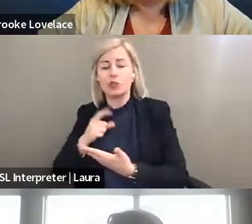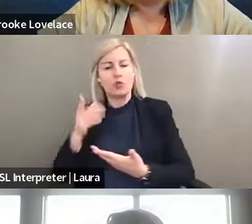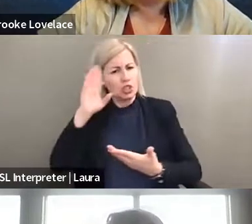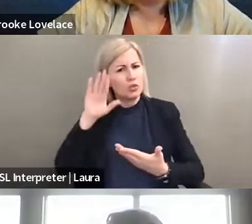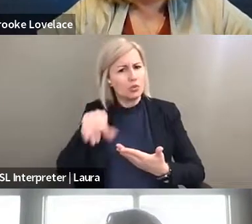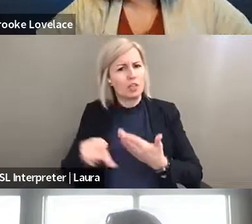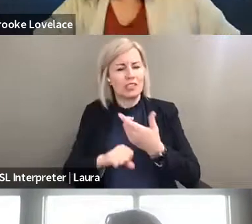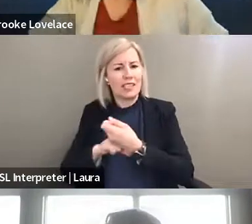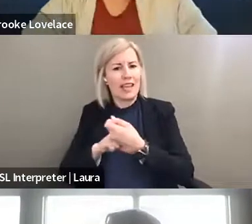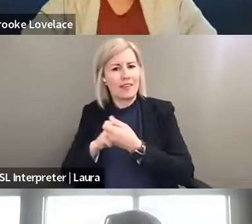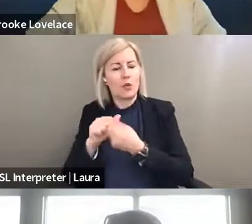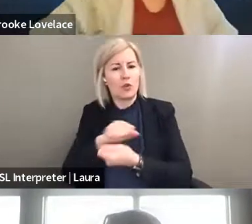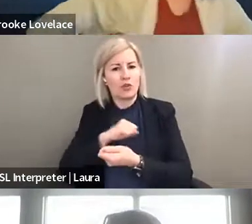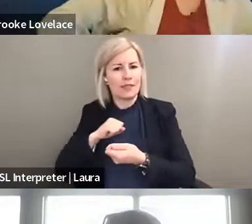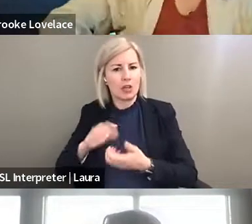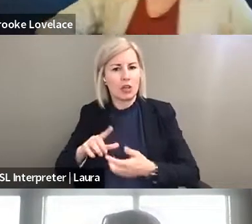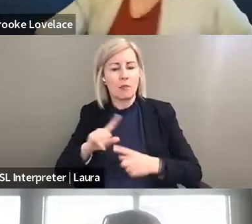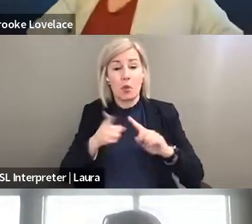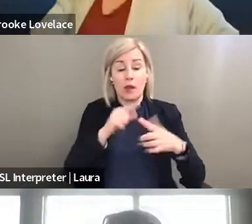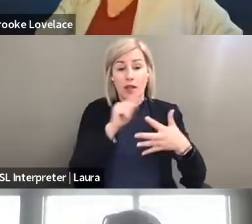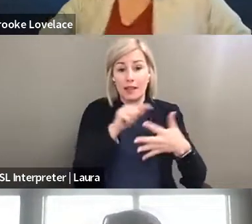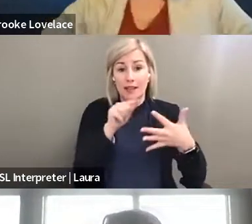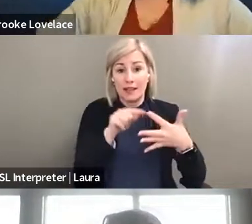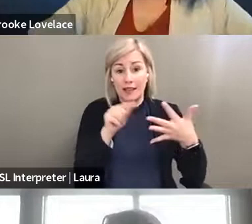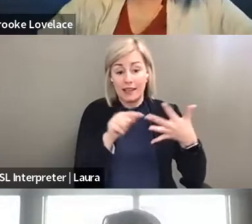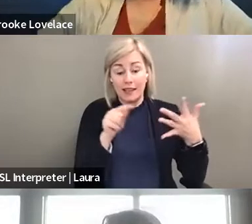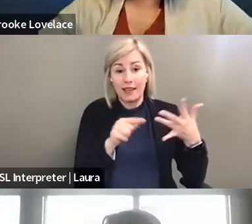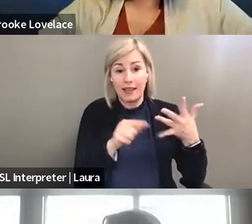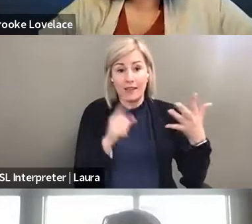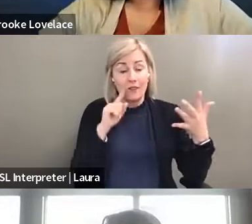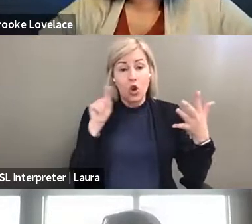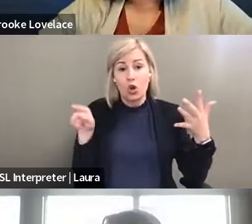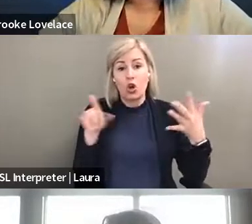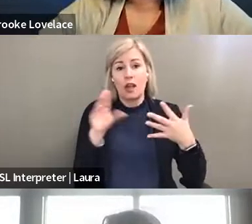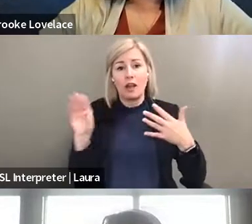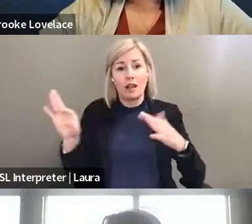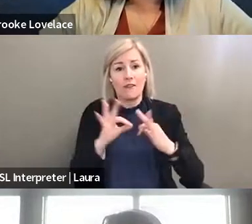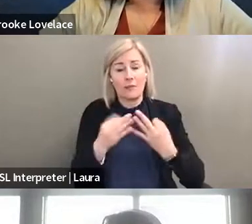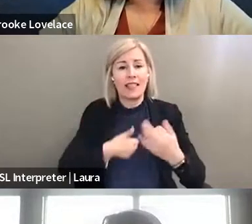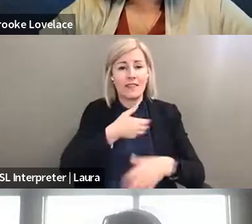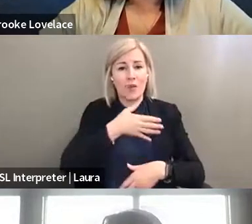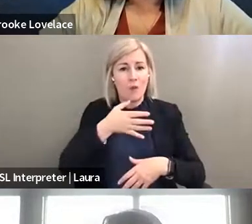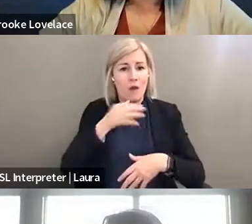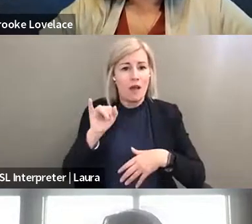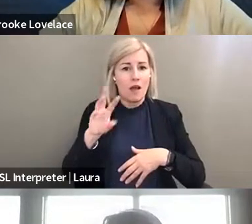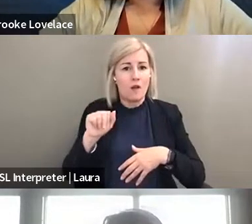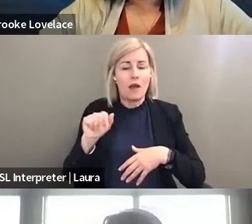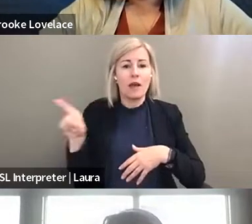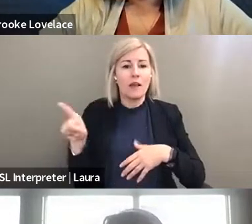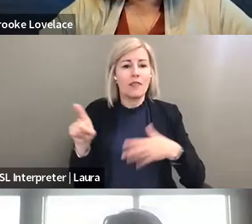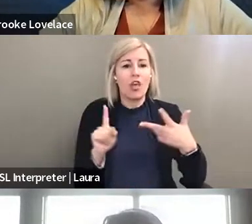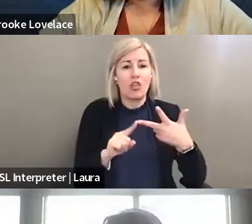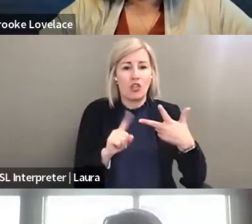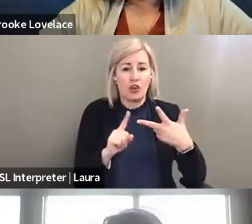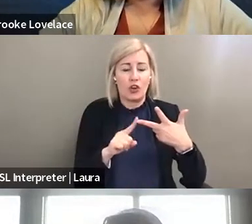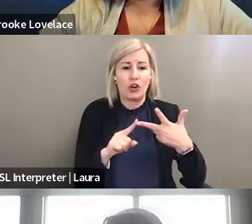with her senator. But when we went through each line item, she said for her and her family, because they live in rural Iowa, that third bullet meant the most